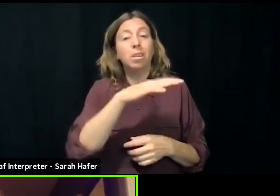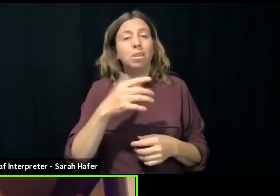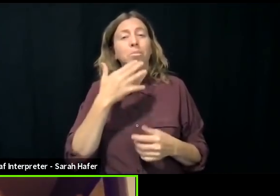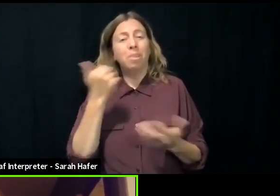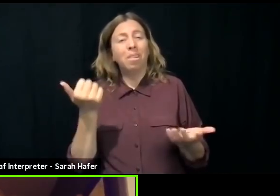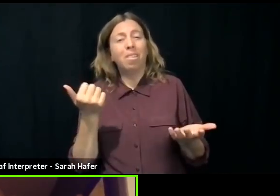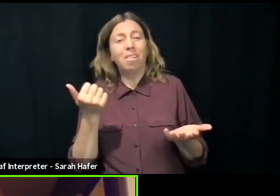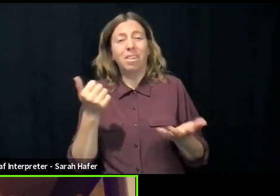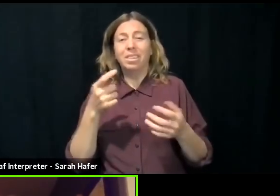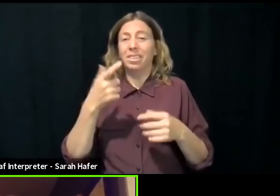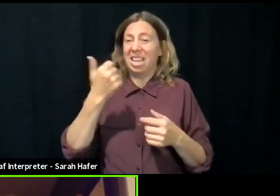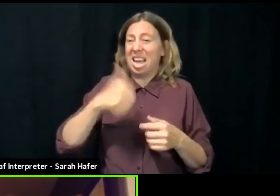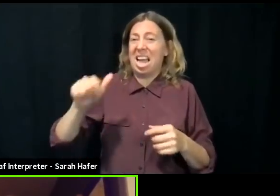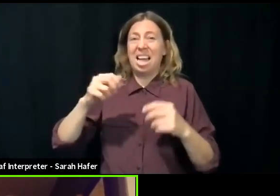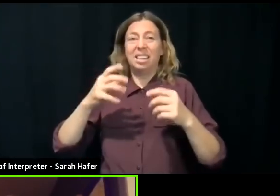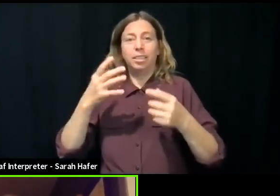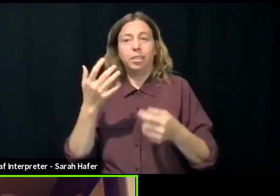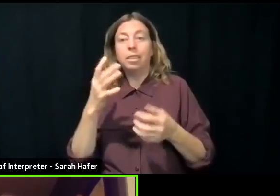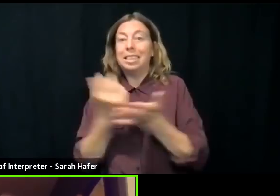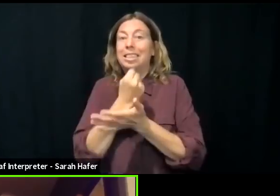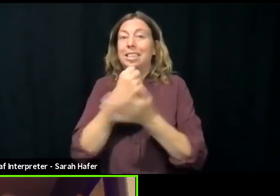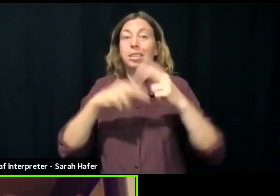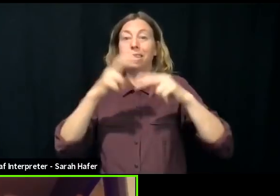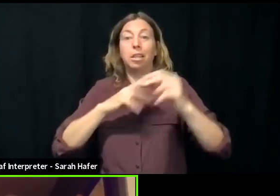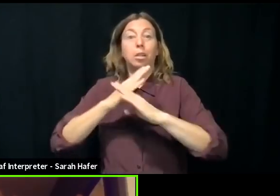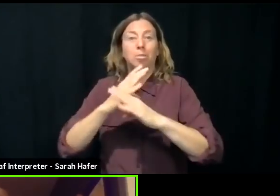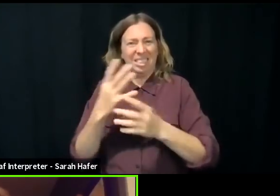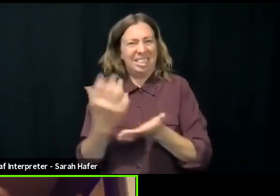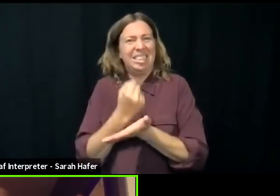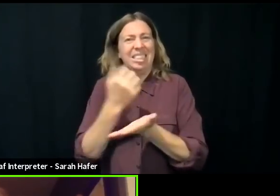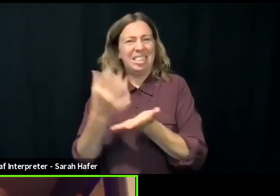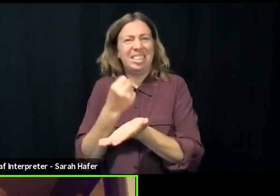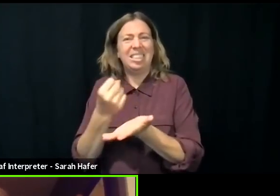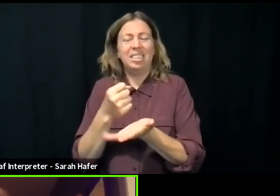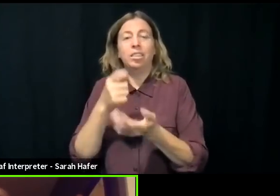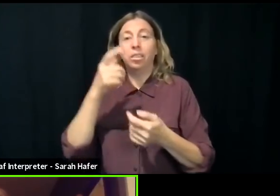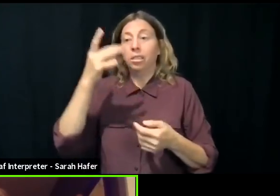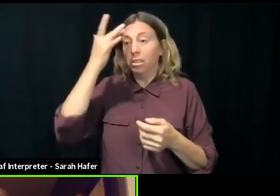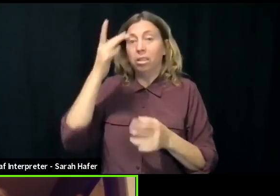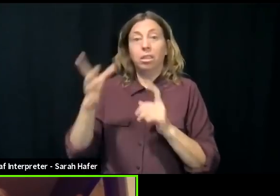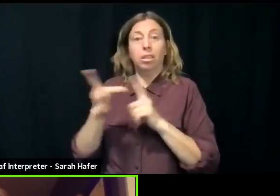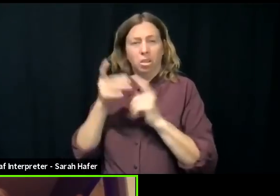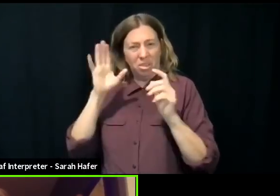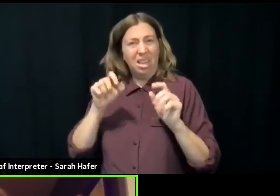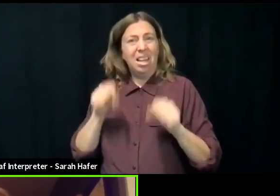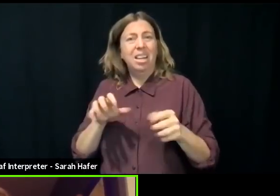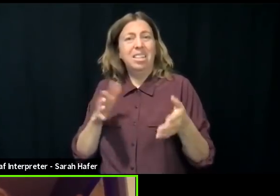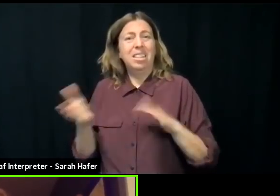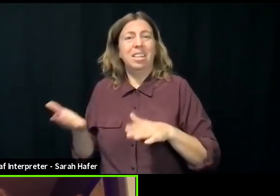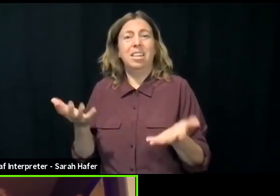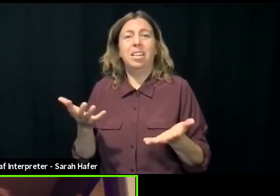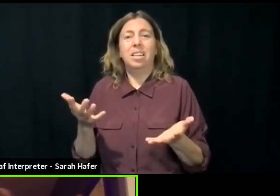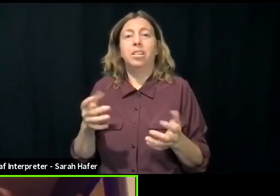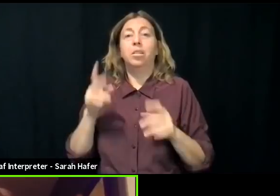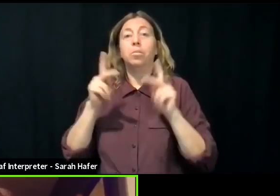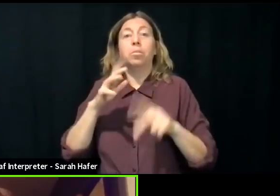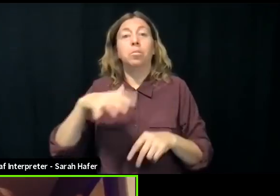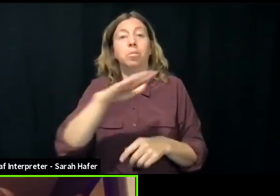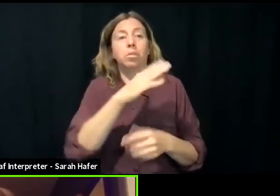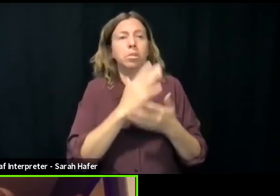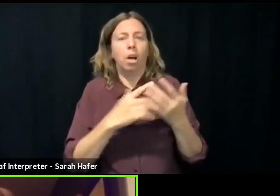it. The disease can be deadly, and even moderate infections can result in long-term and serious complications that can cause damage to the